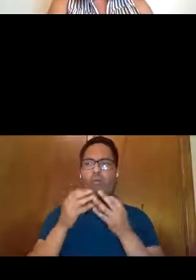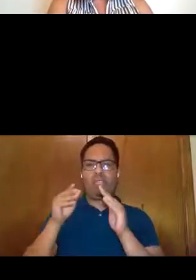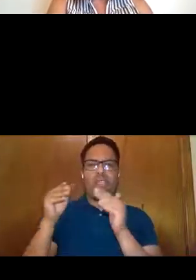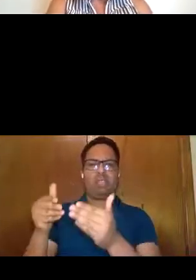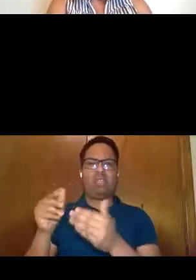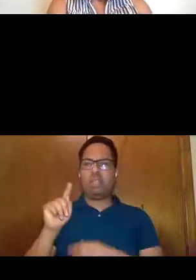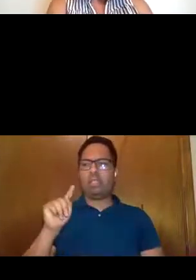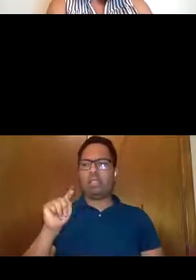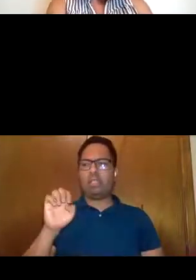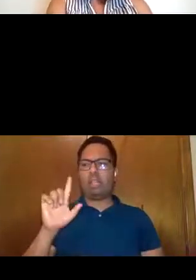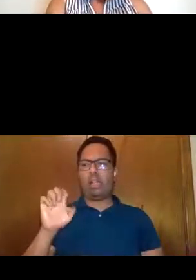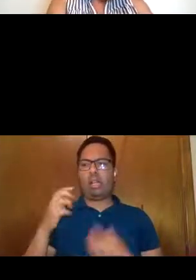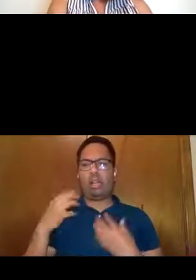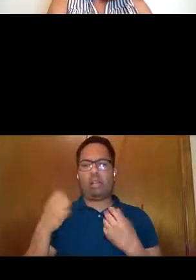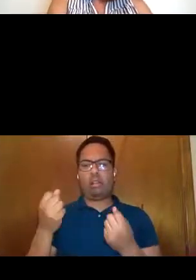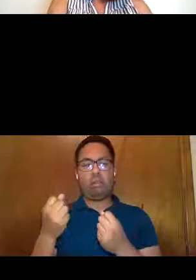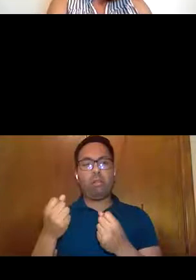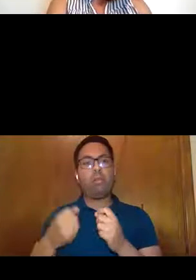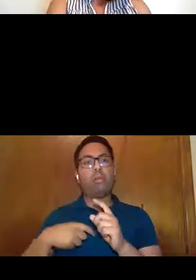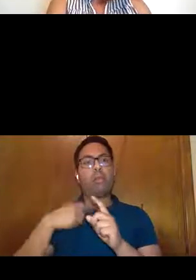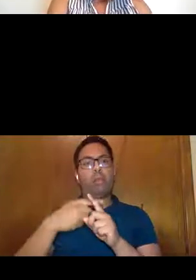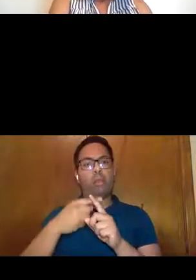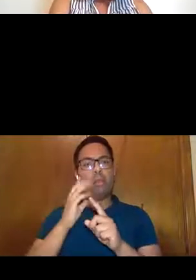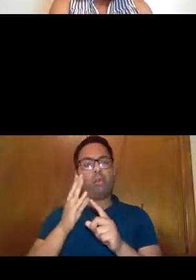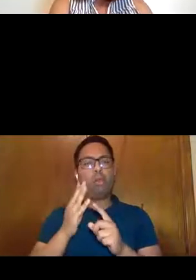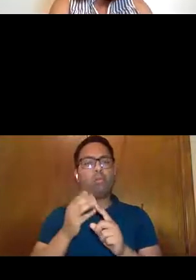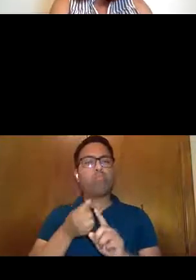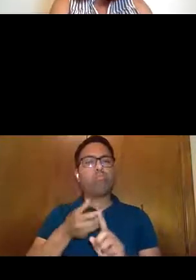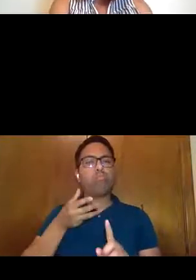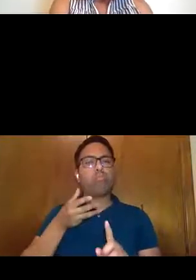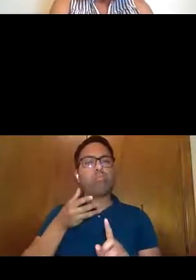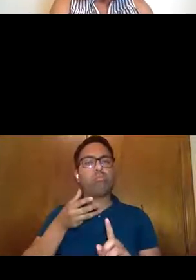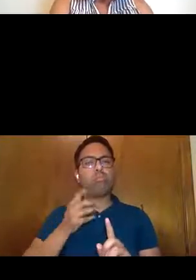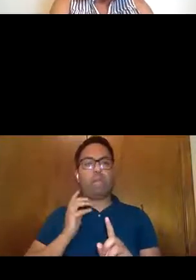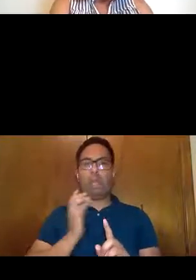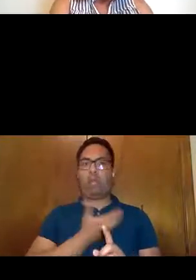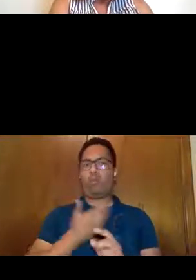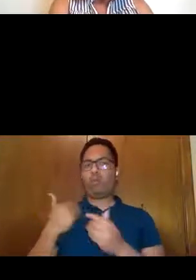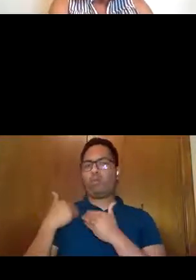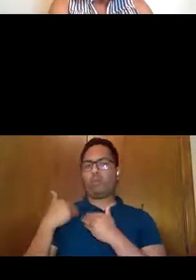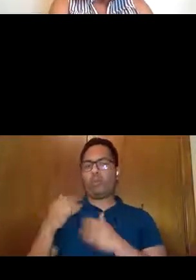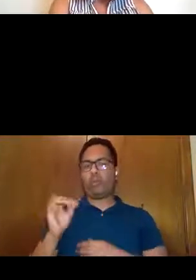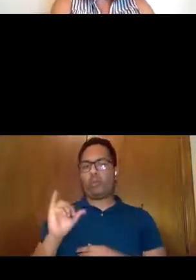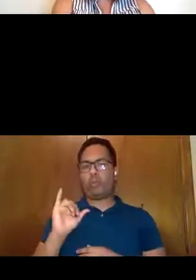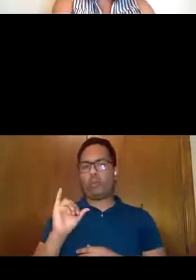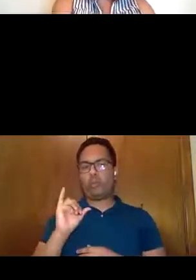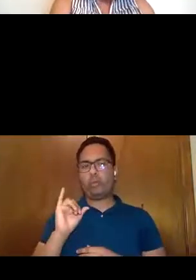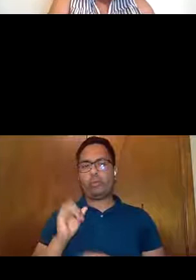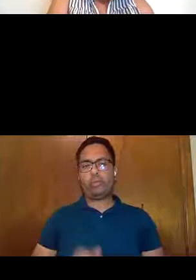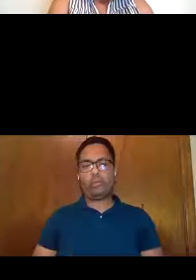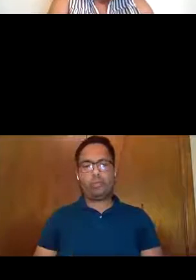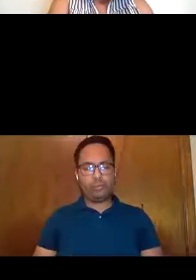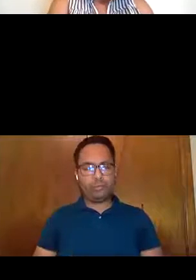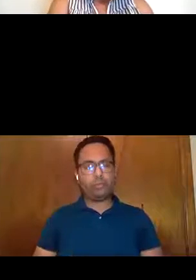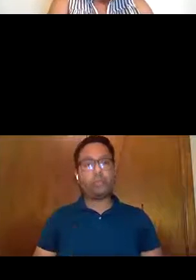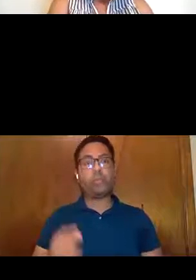and then I will follow up with the responsibilities that we also share in family-centered telehealth. First,